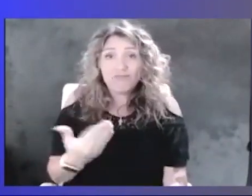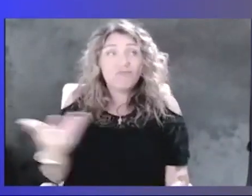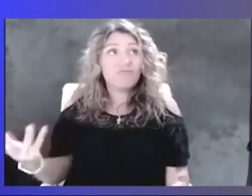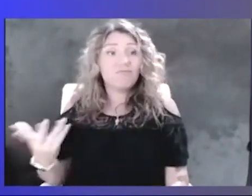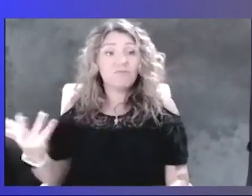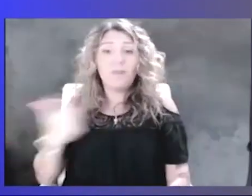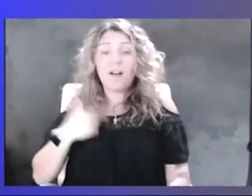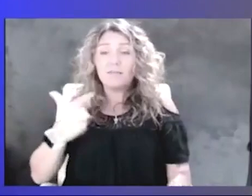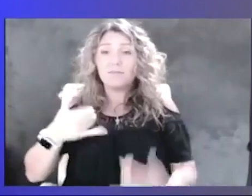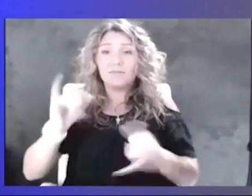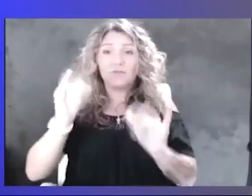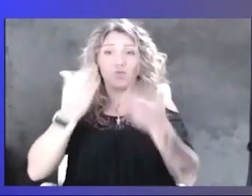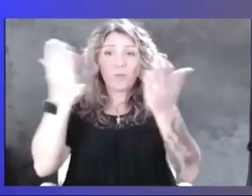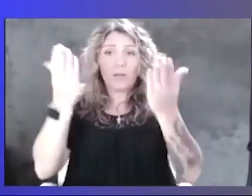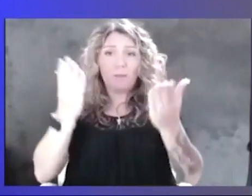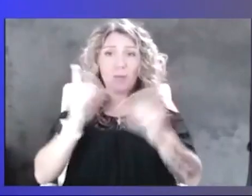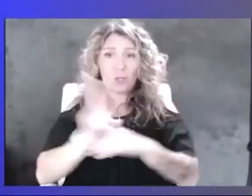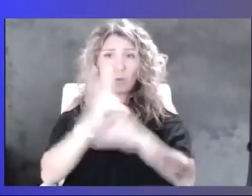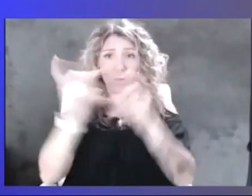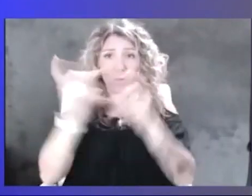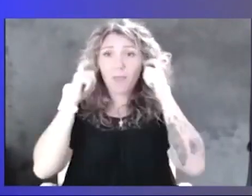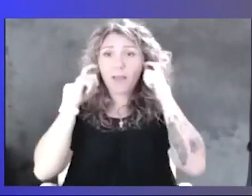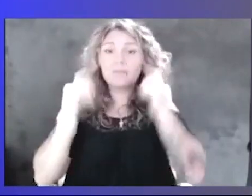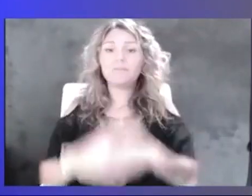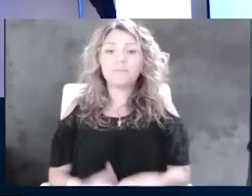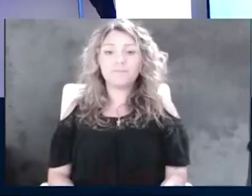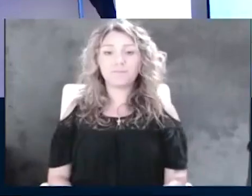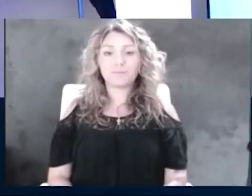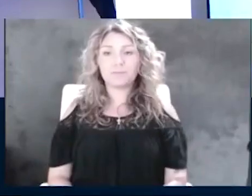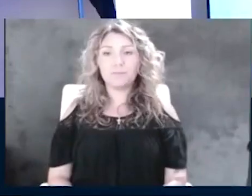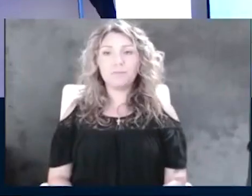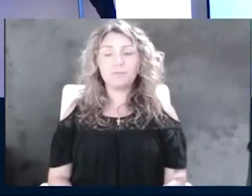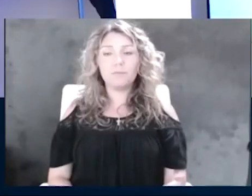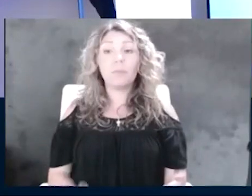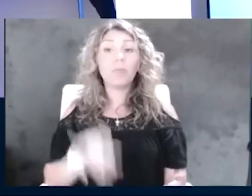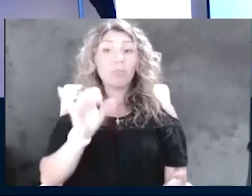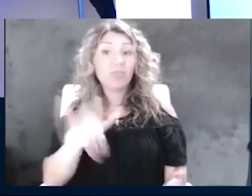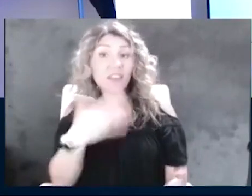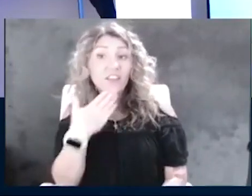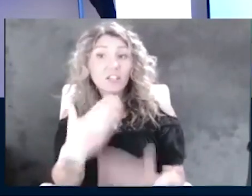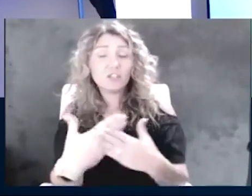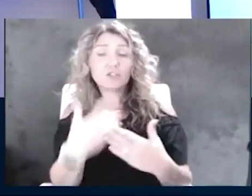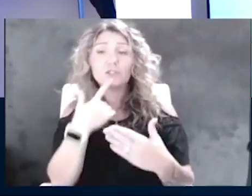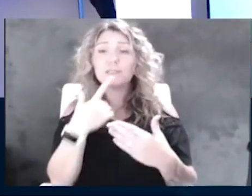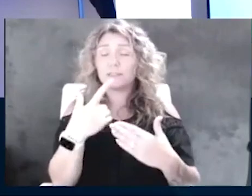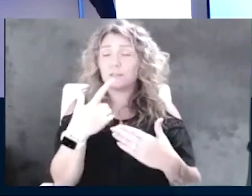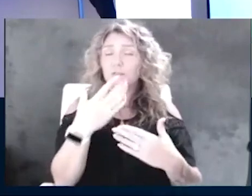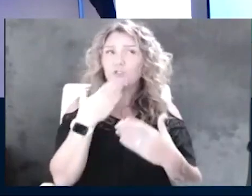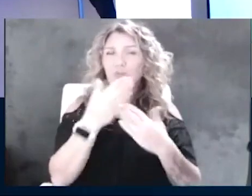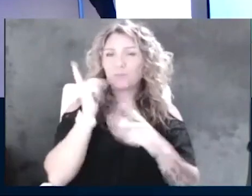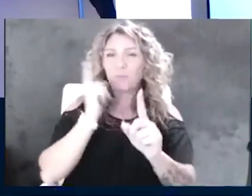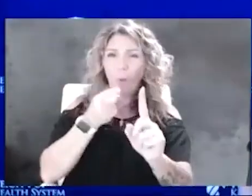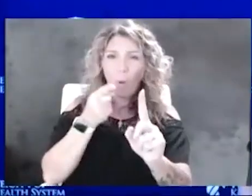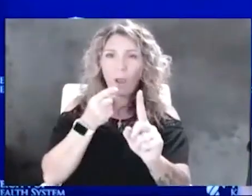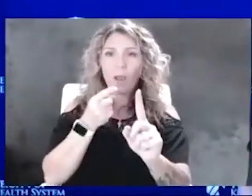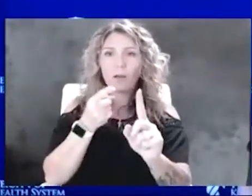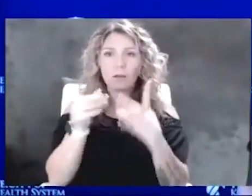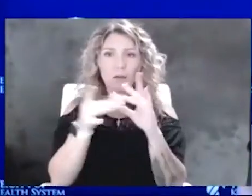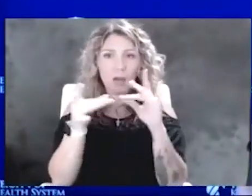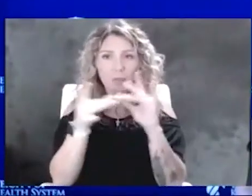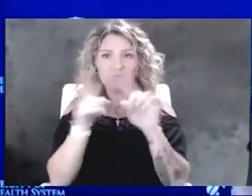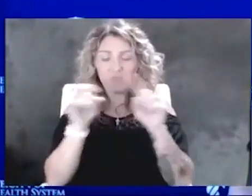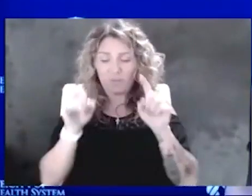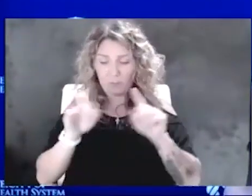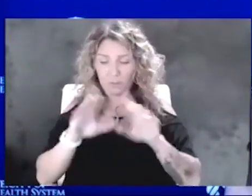it. Yeah, I think that's good. I think that's an insightful comment by the children, an insightful question